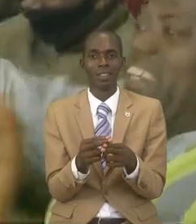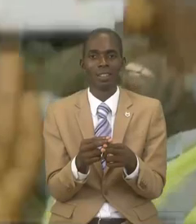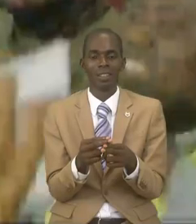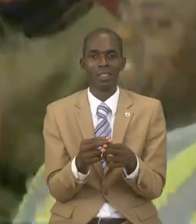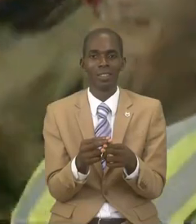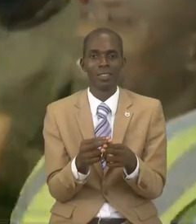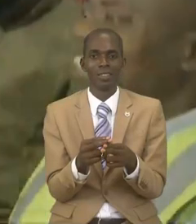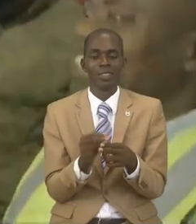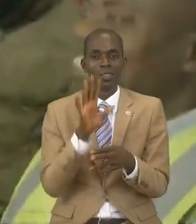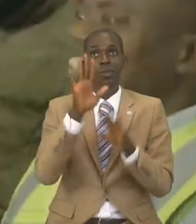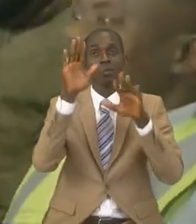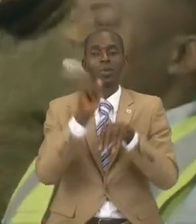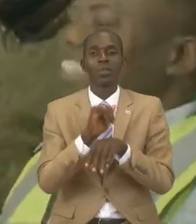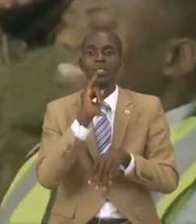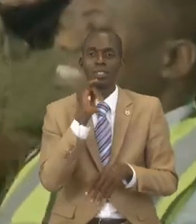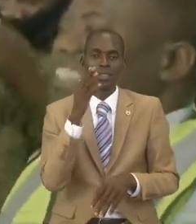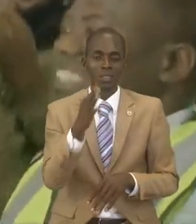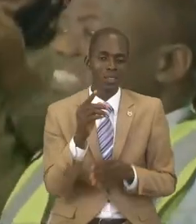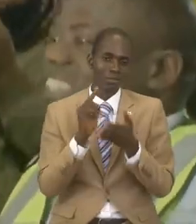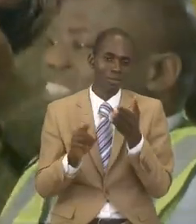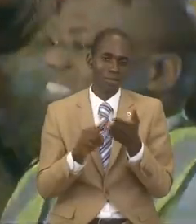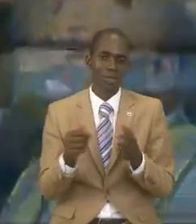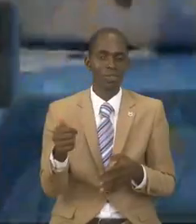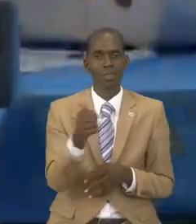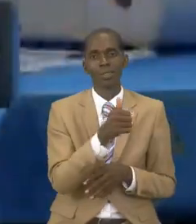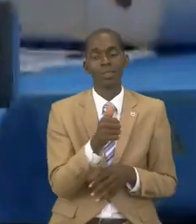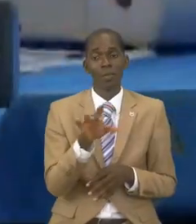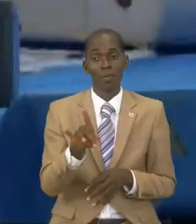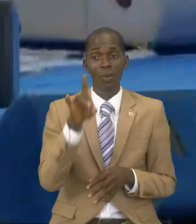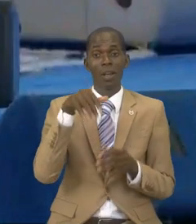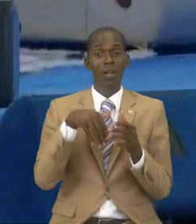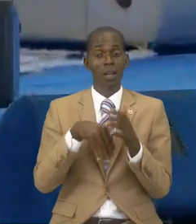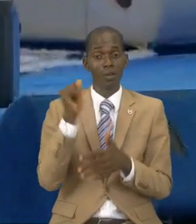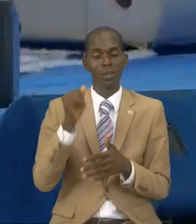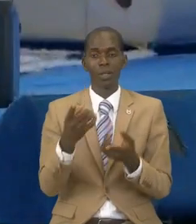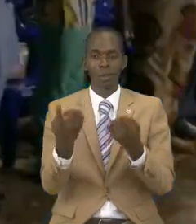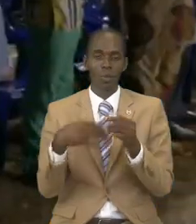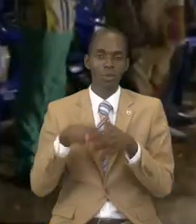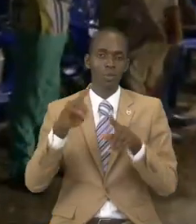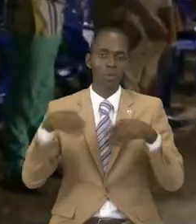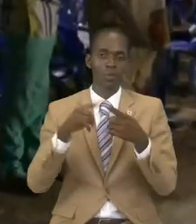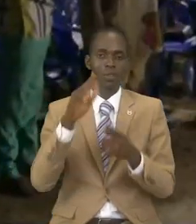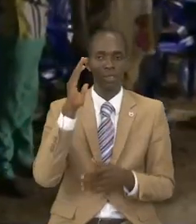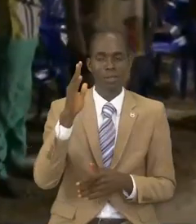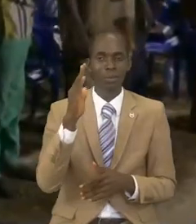The miracle is right there. Check up yourself, discover, and come out to give your testimony.